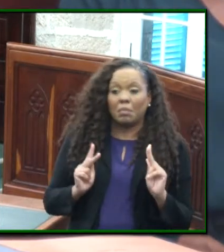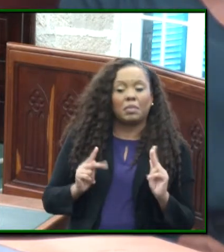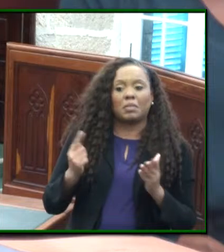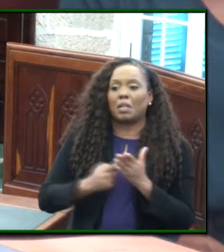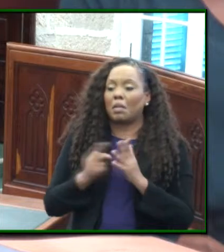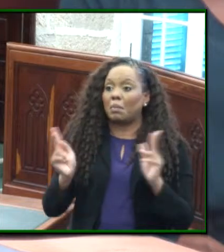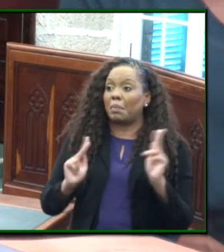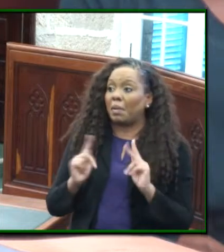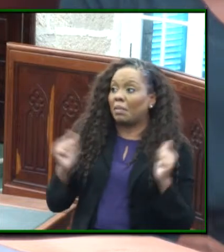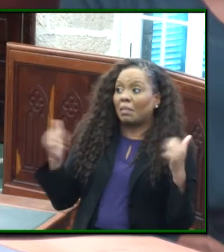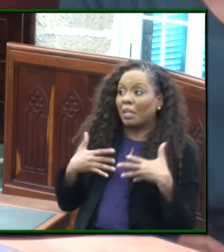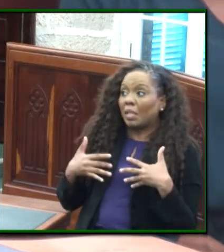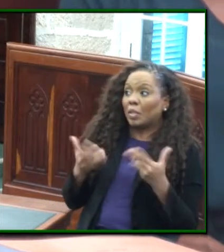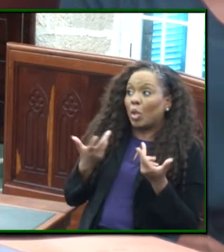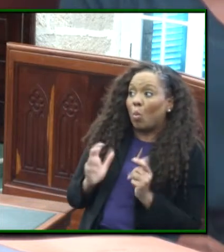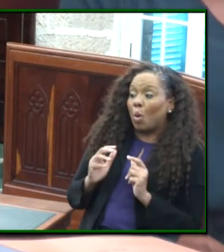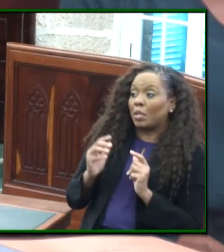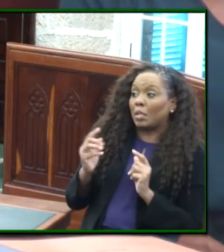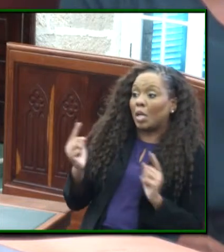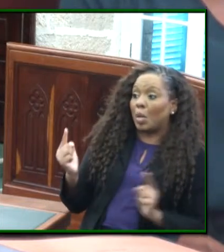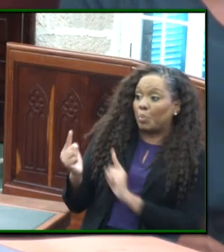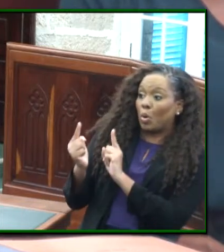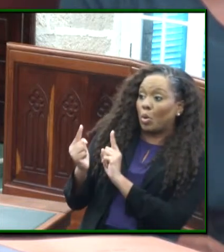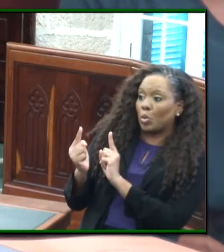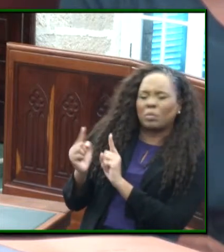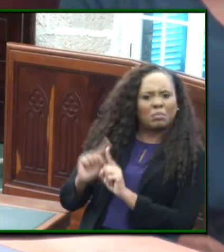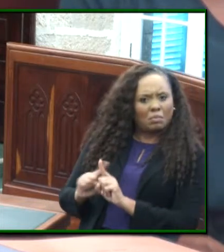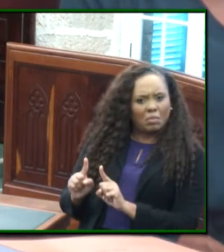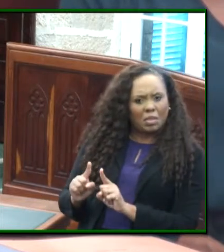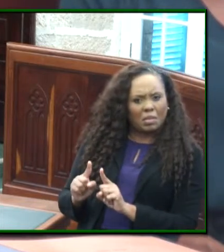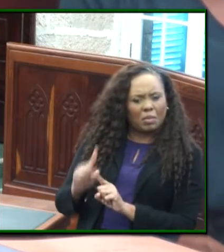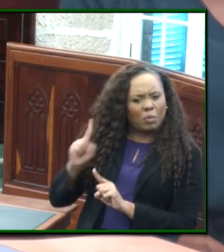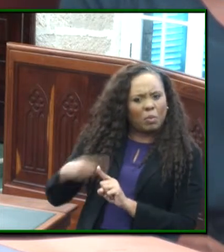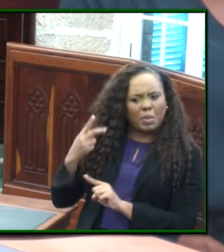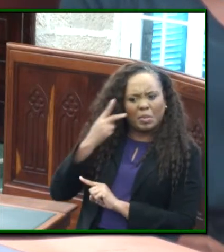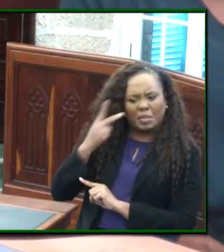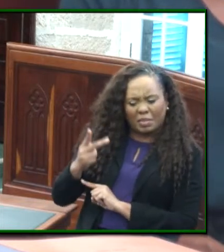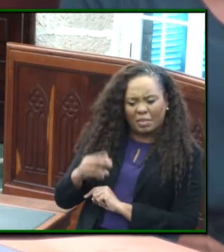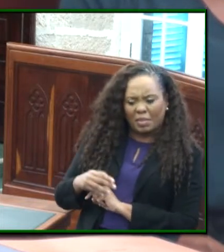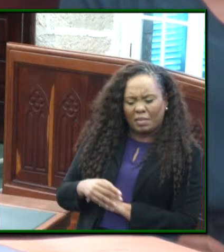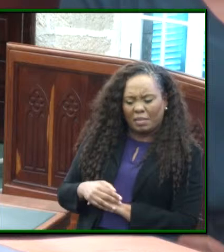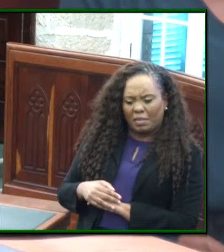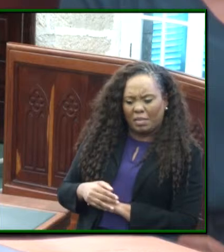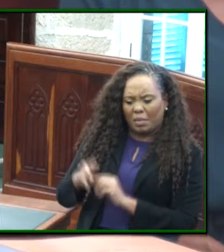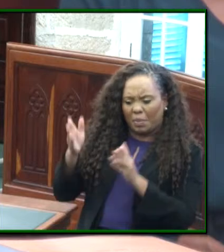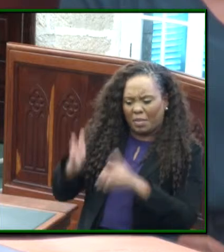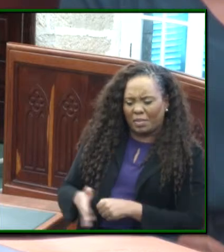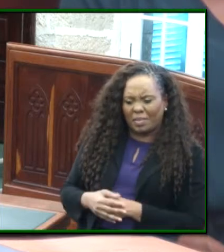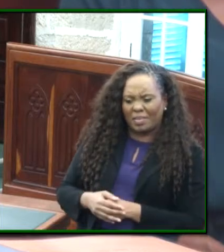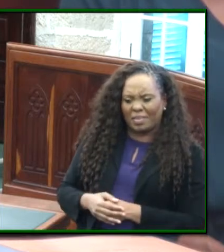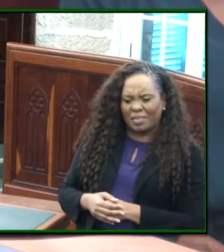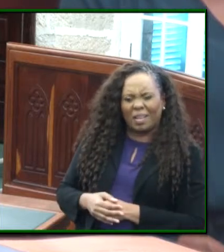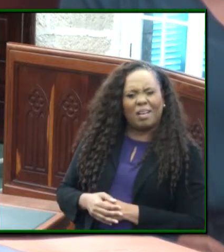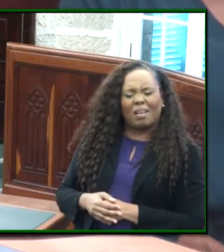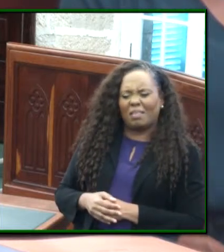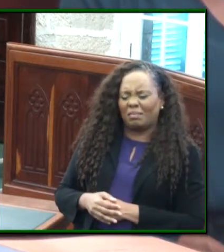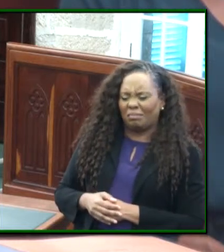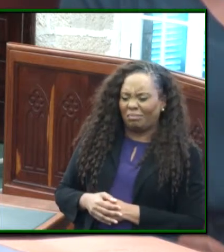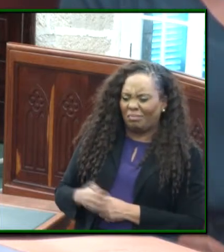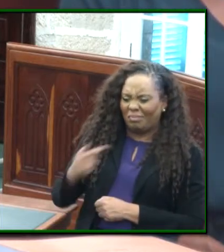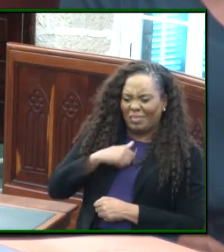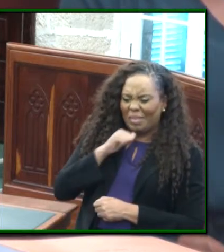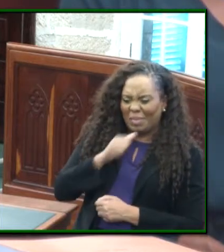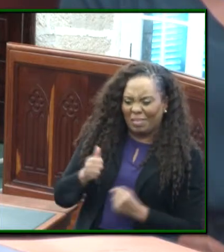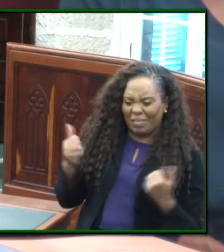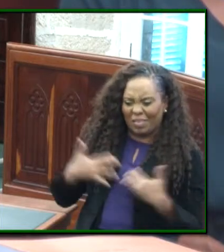persons. But when you see somebody that you once feared being presented in a way that makes them a lot less fearful,